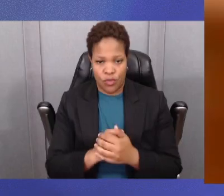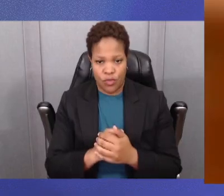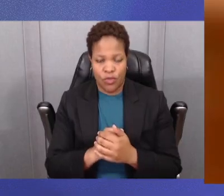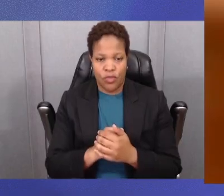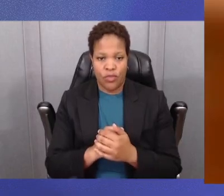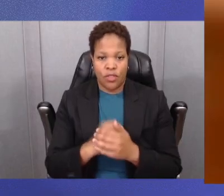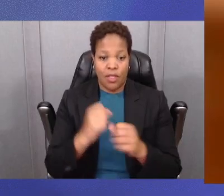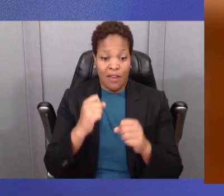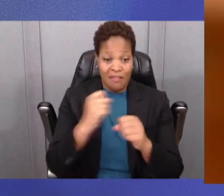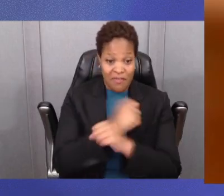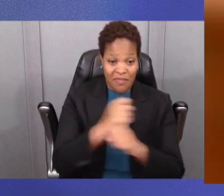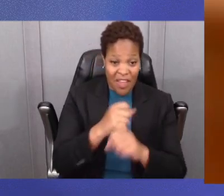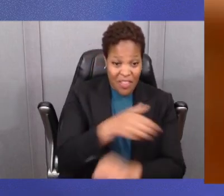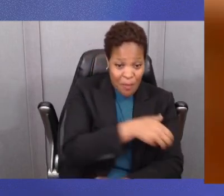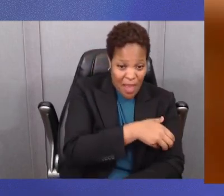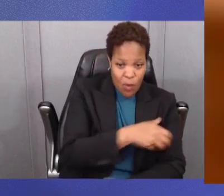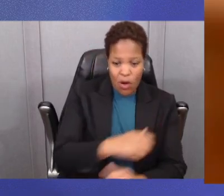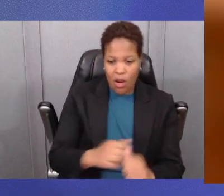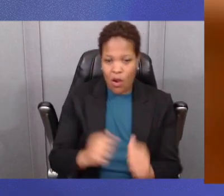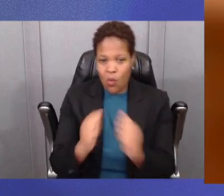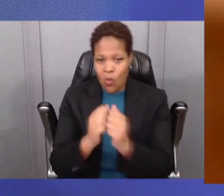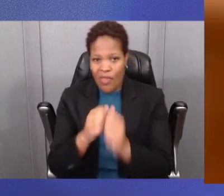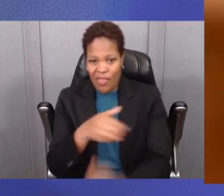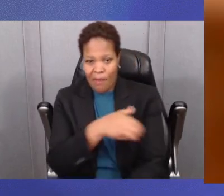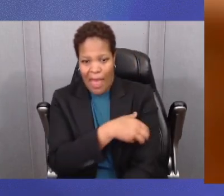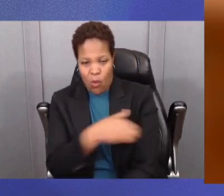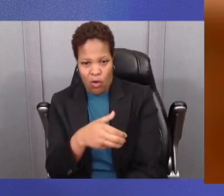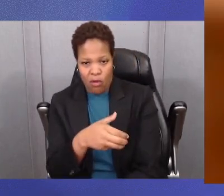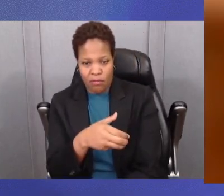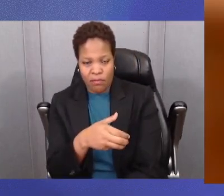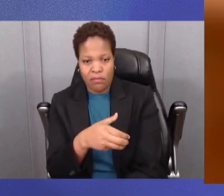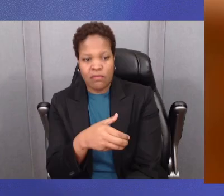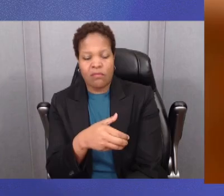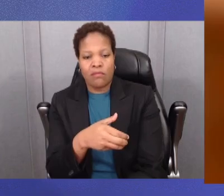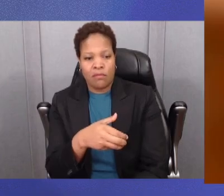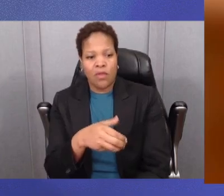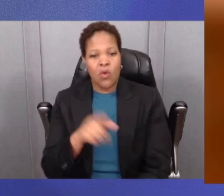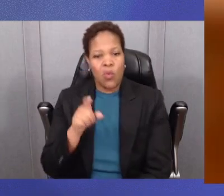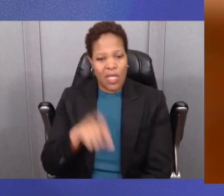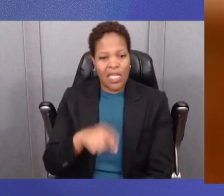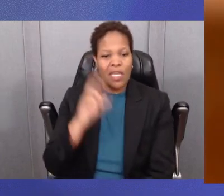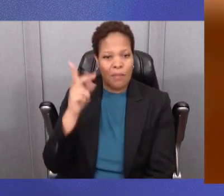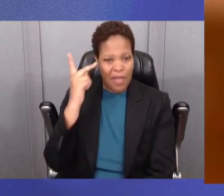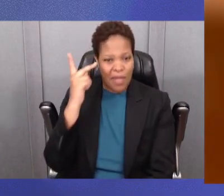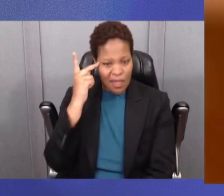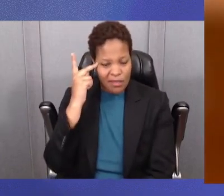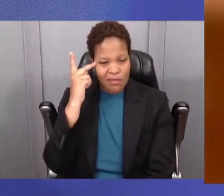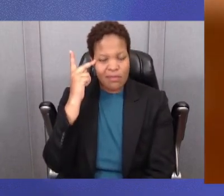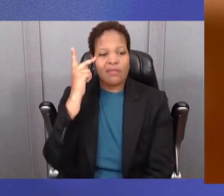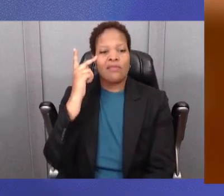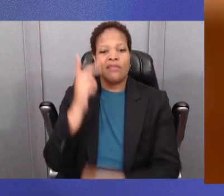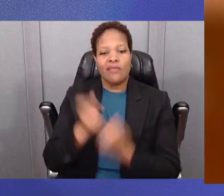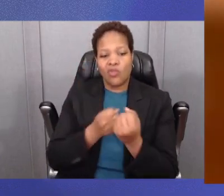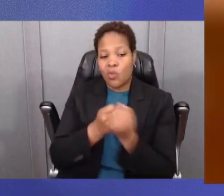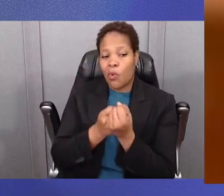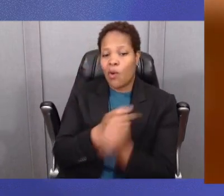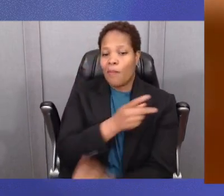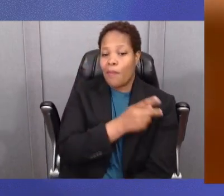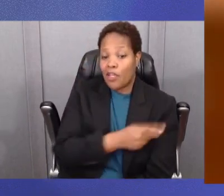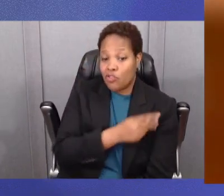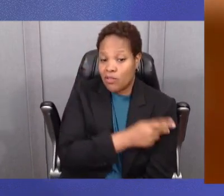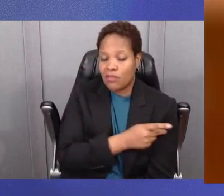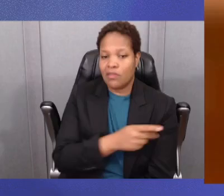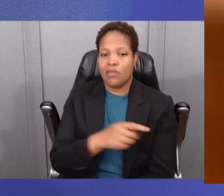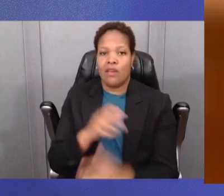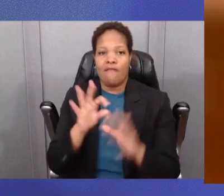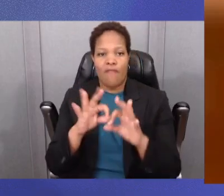power. We need political mobilization in this country on behalf of patients and families and communities.